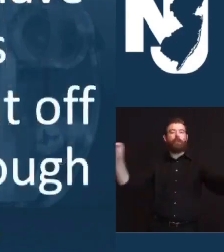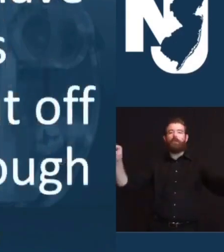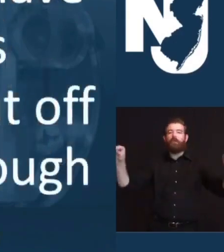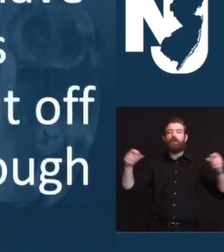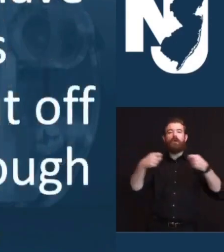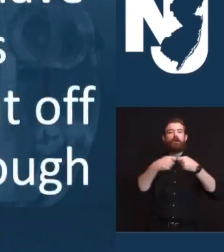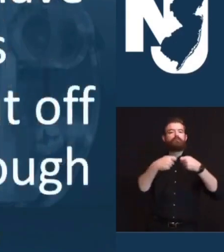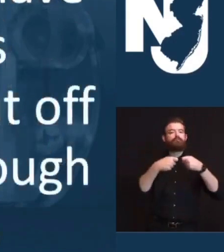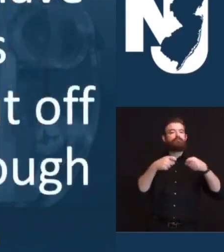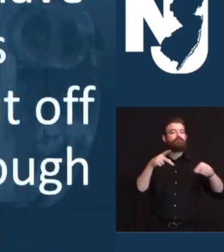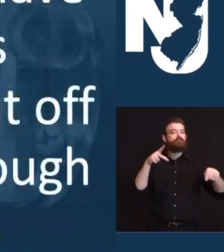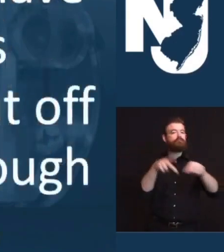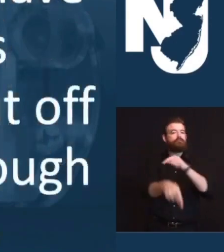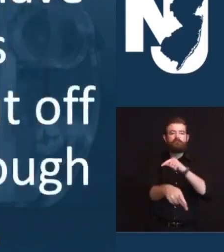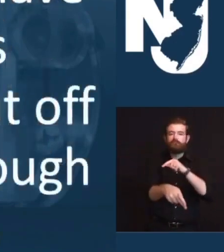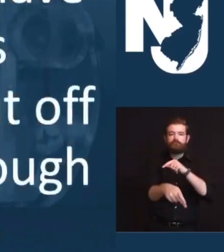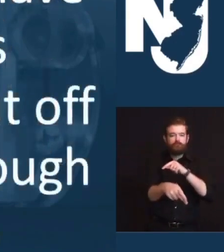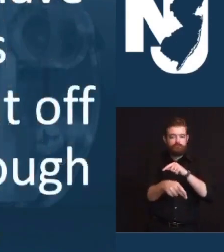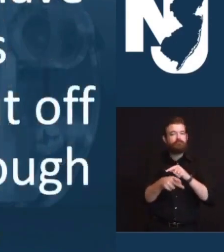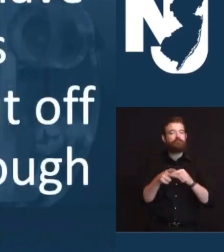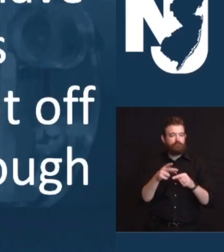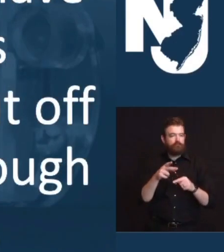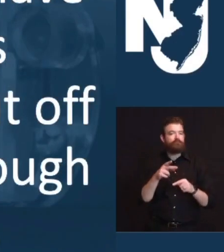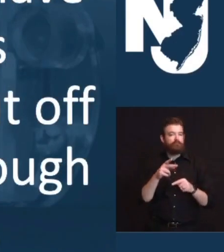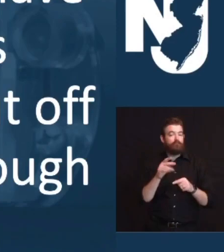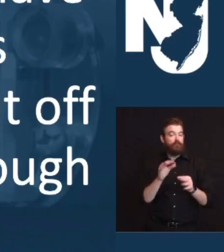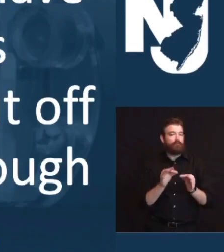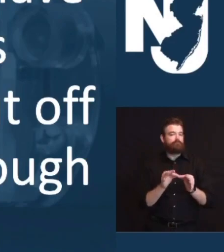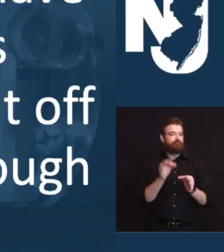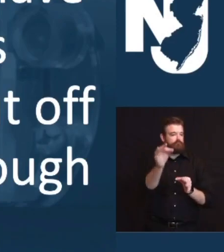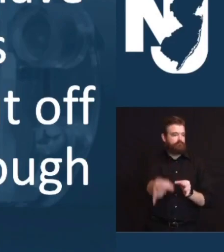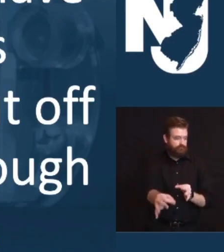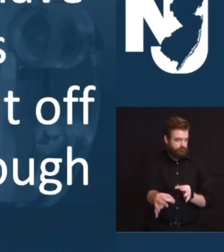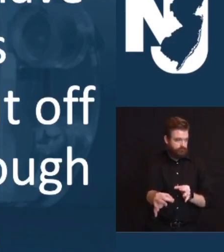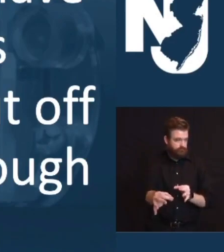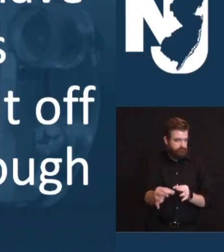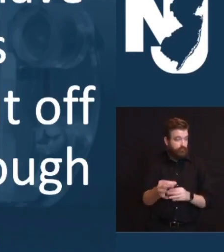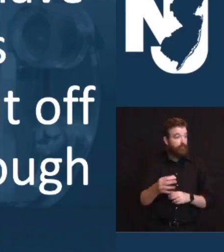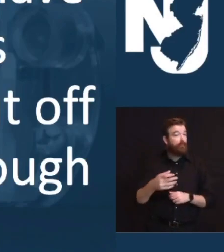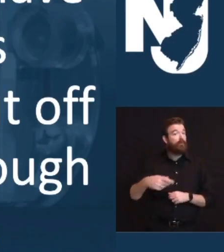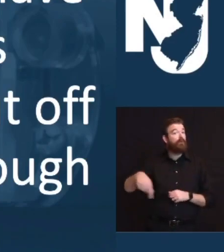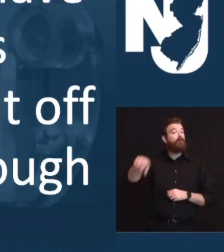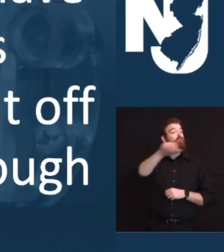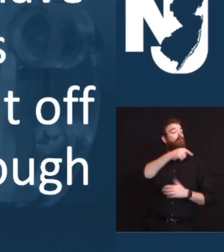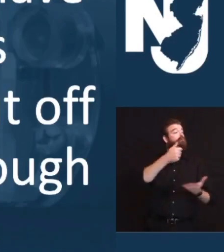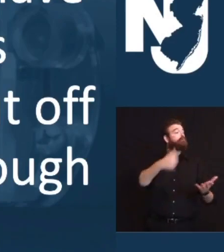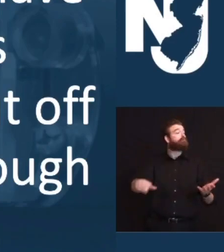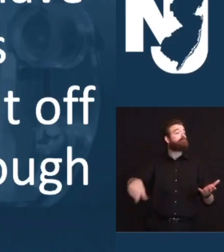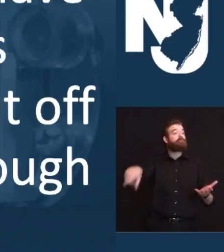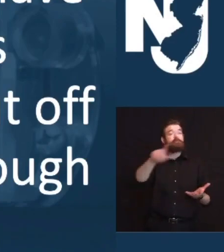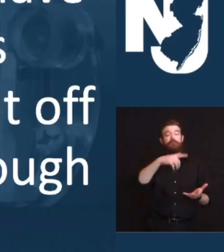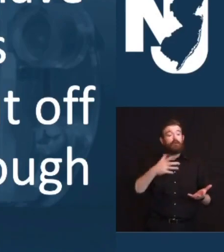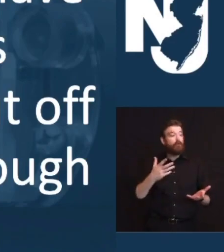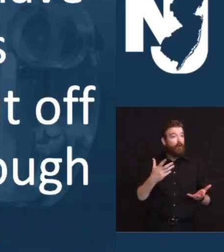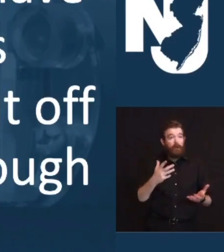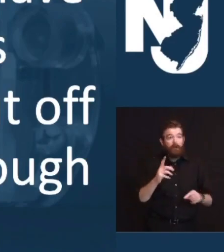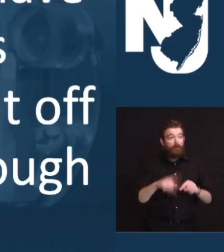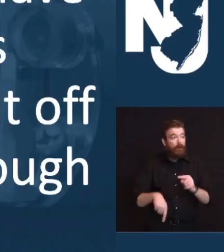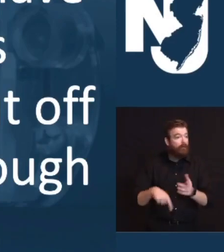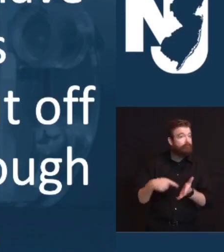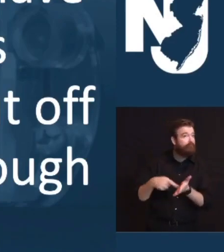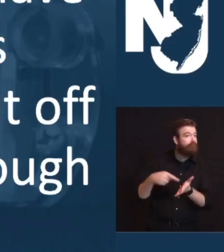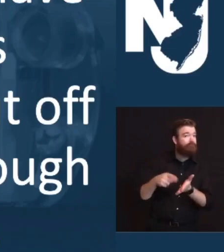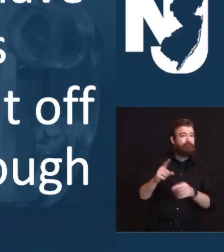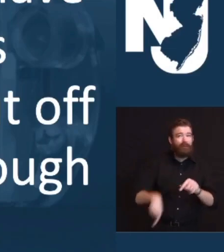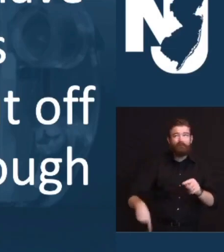household may have its electricity, gas service, or water service shut off for non-payment through March